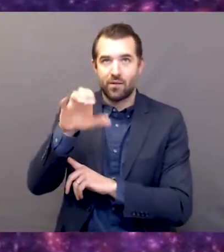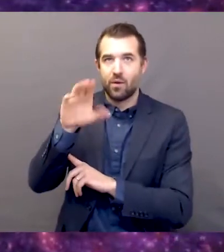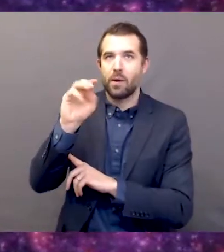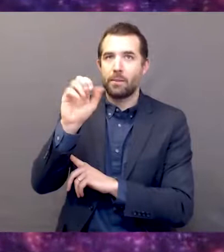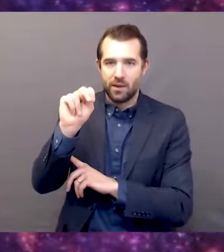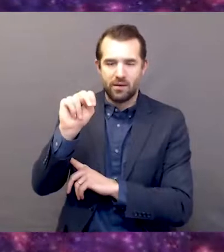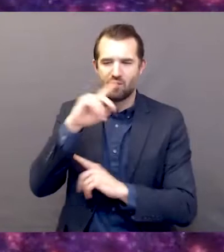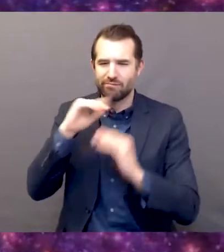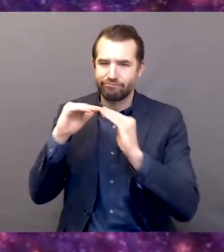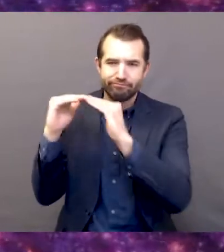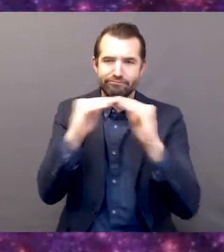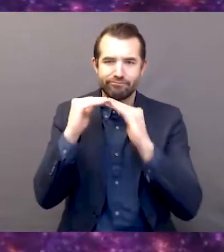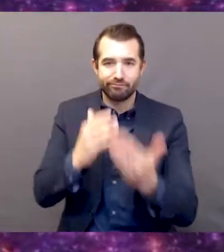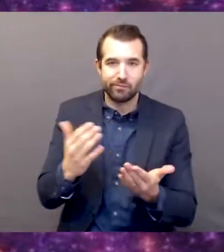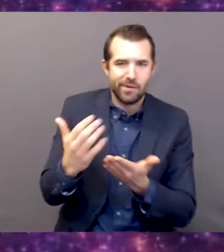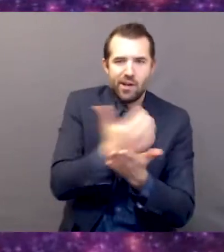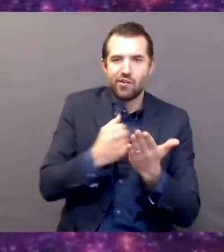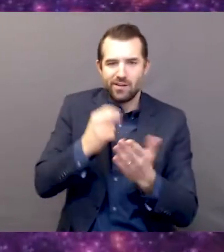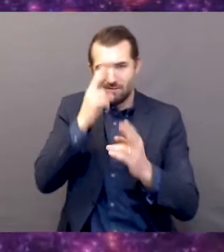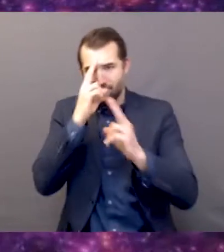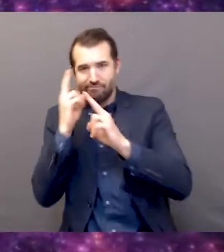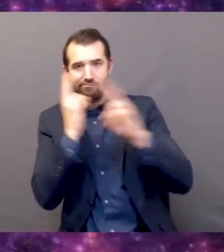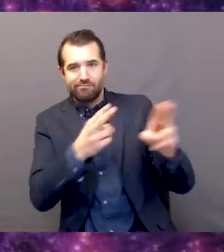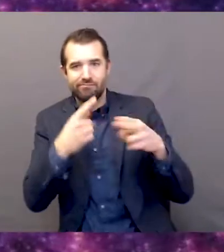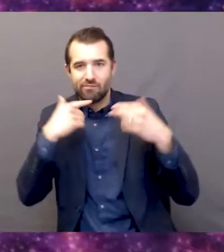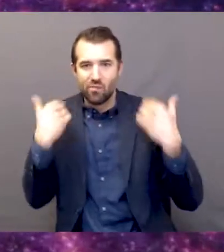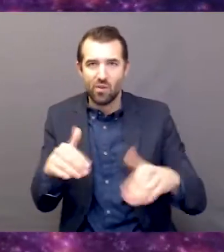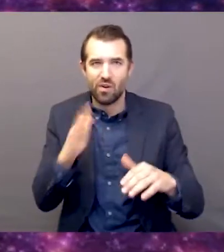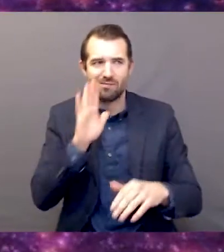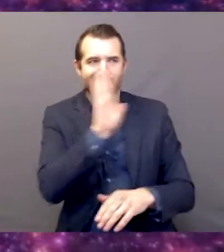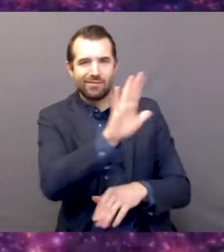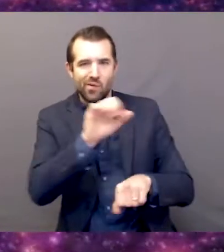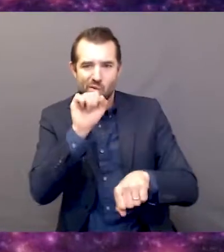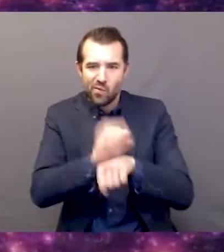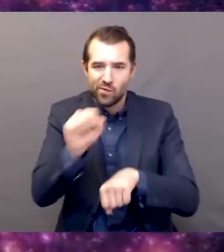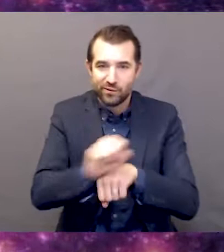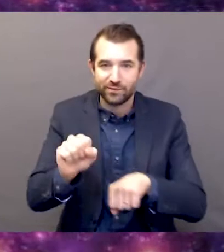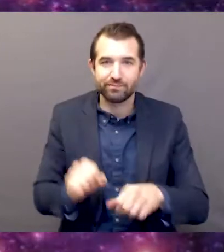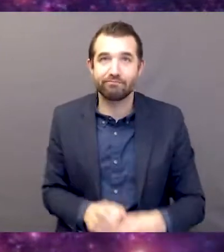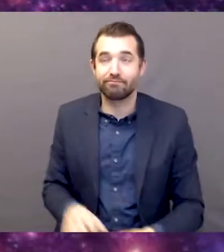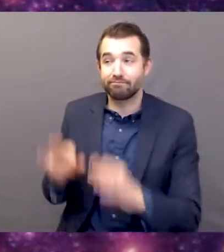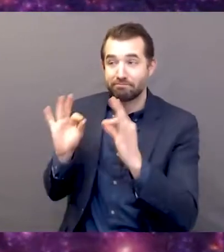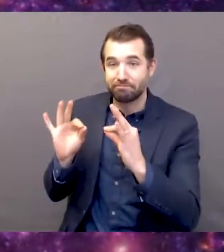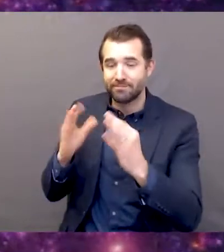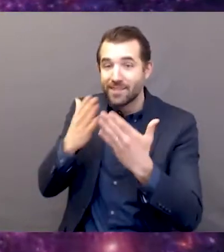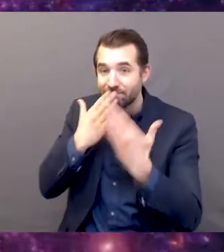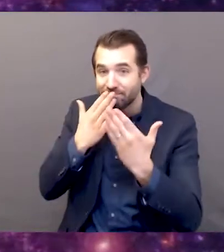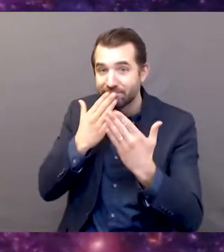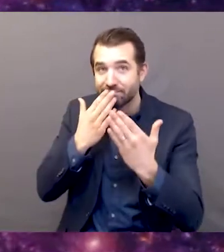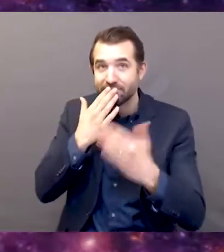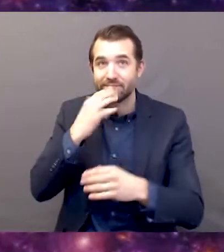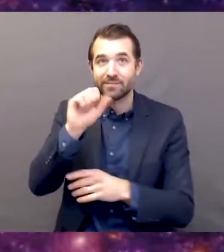Bill, on this well-deserved honor. Thank you for all that you do. I'd like to begin by thanking